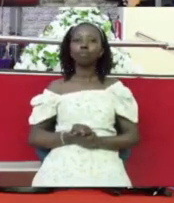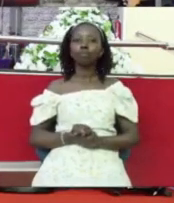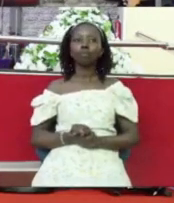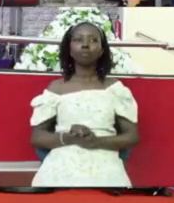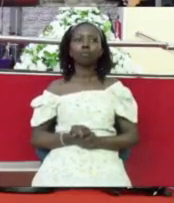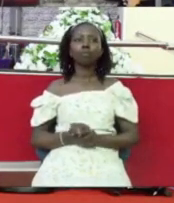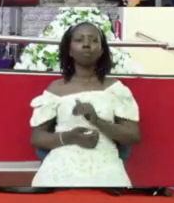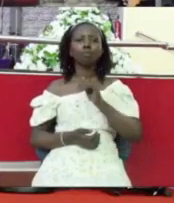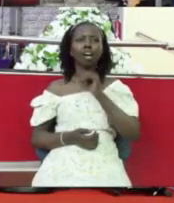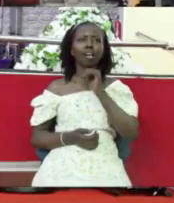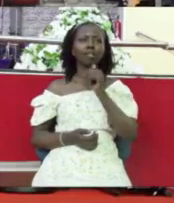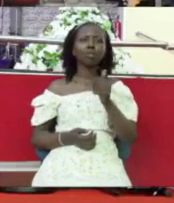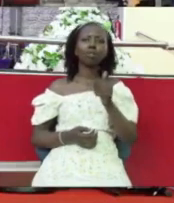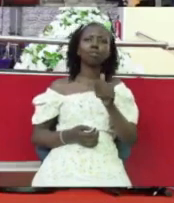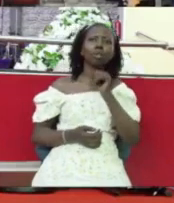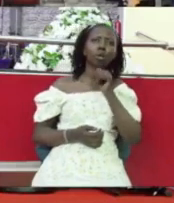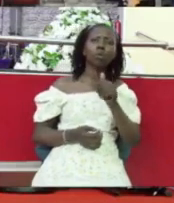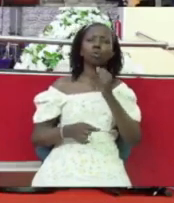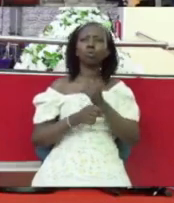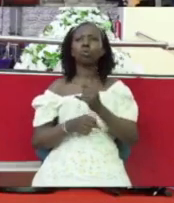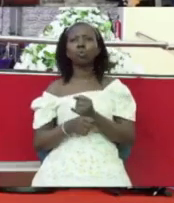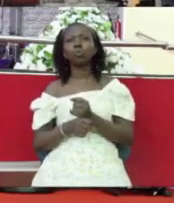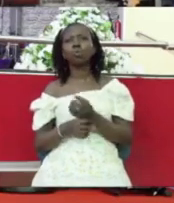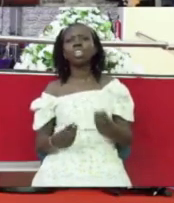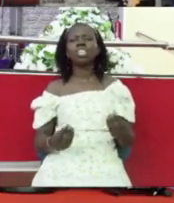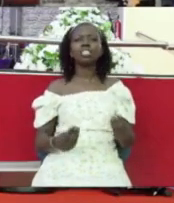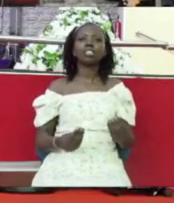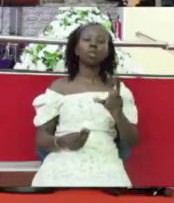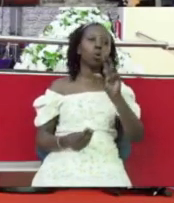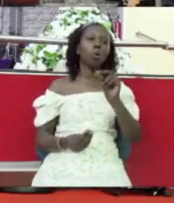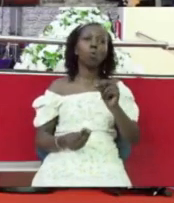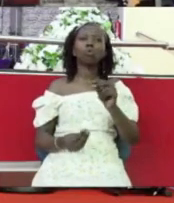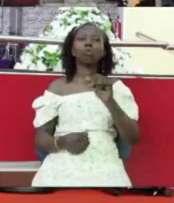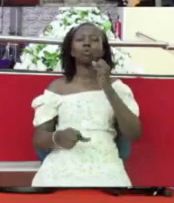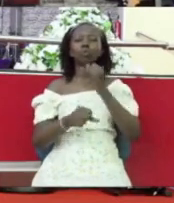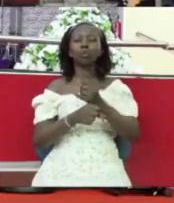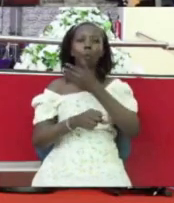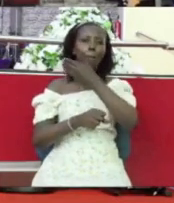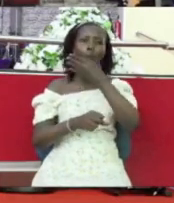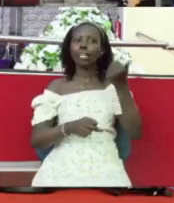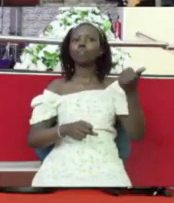You don't want just to do average. You want to do much more than that. You want to do your best. Do your best.